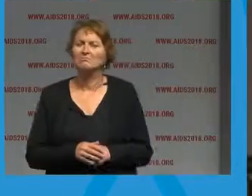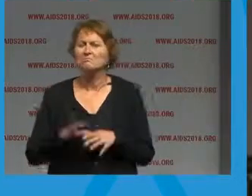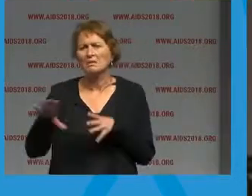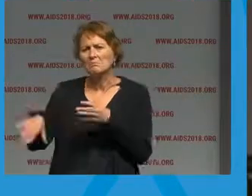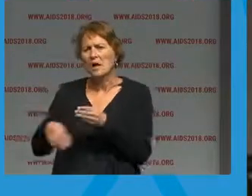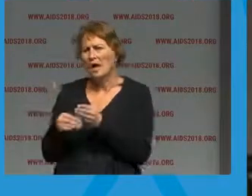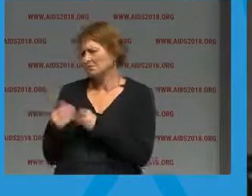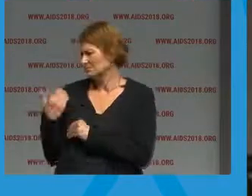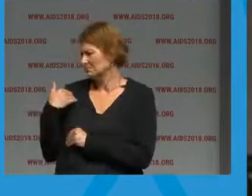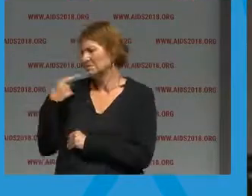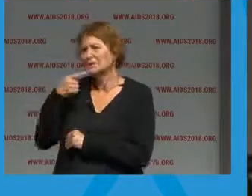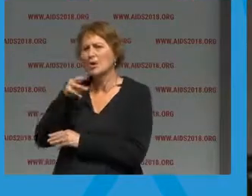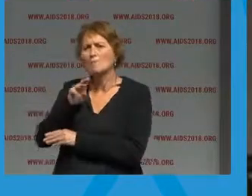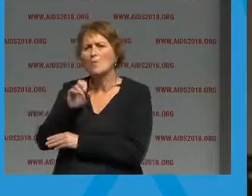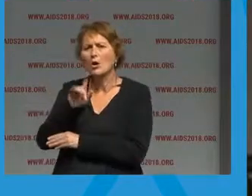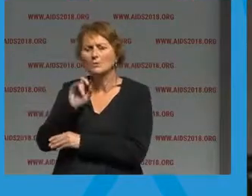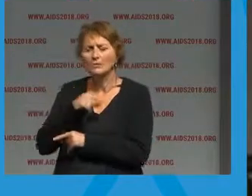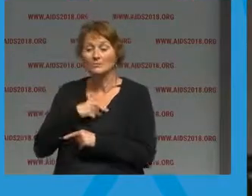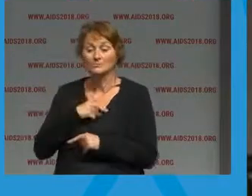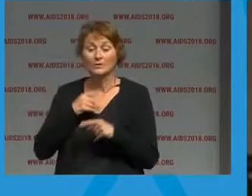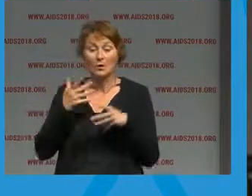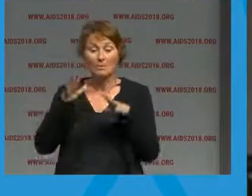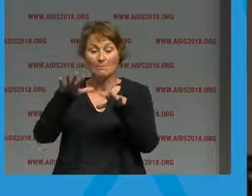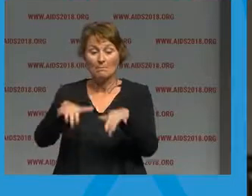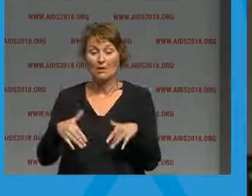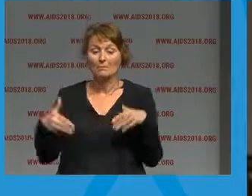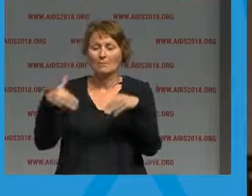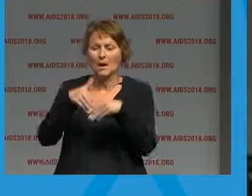right? In fact, one of the best American